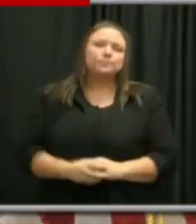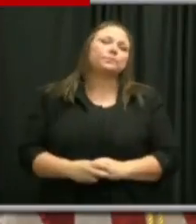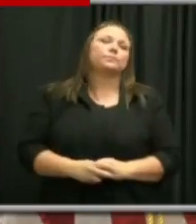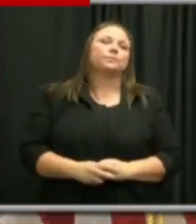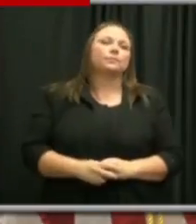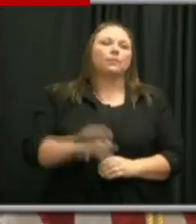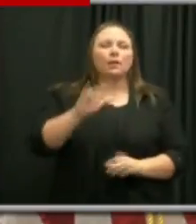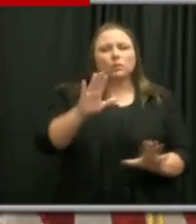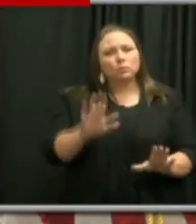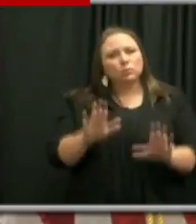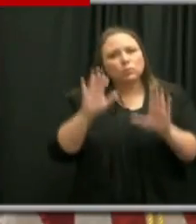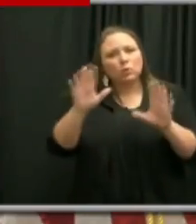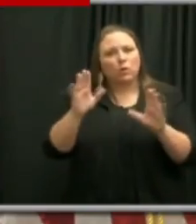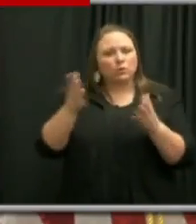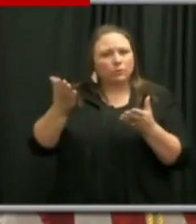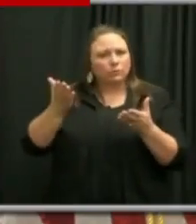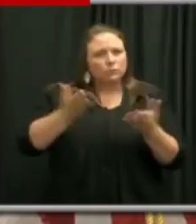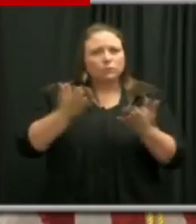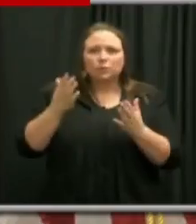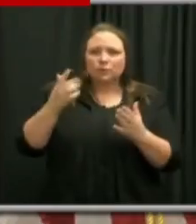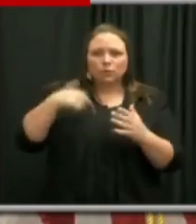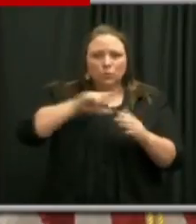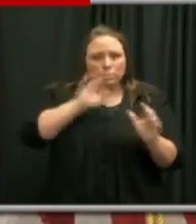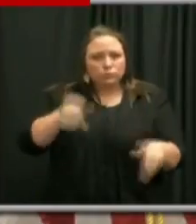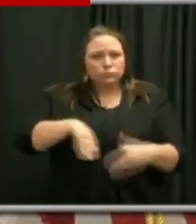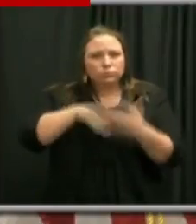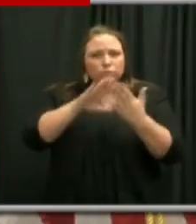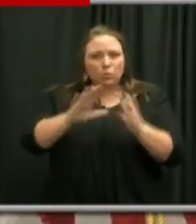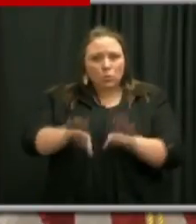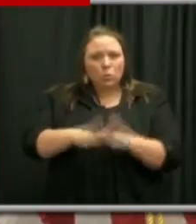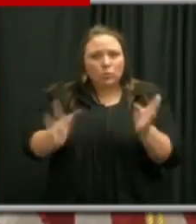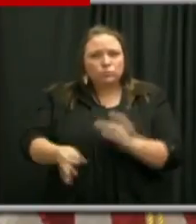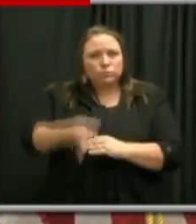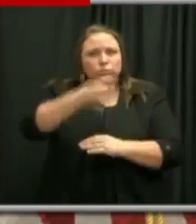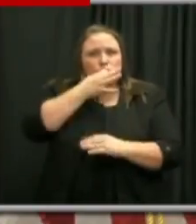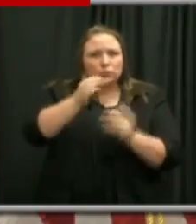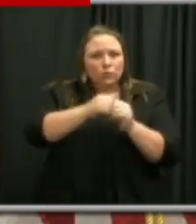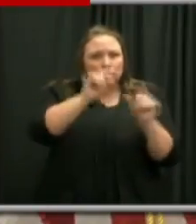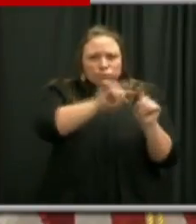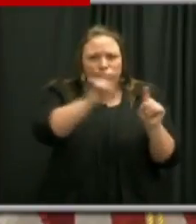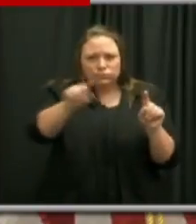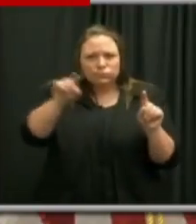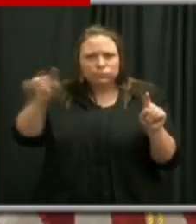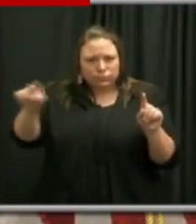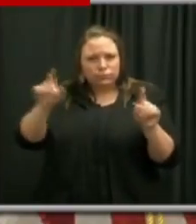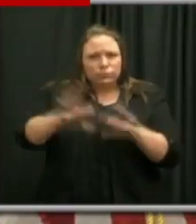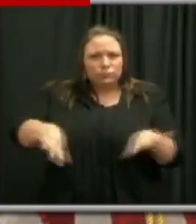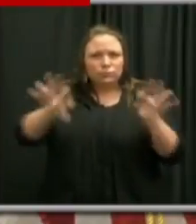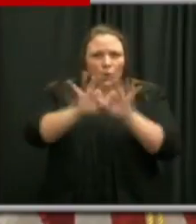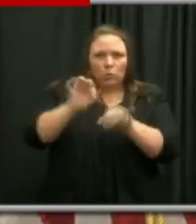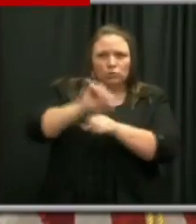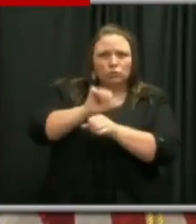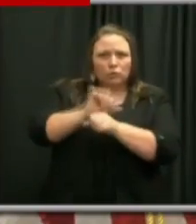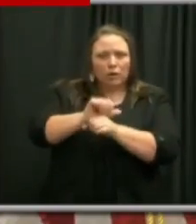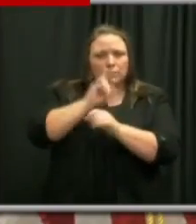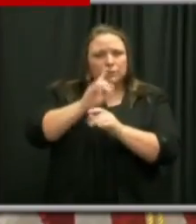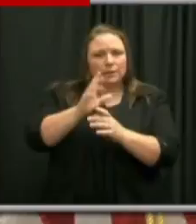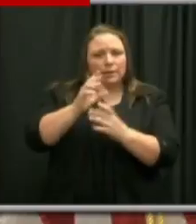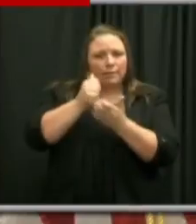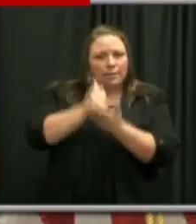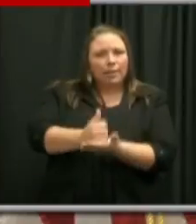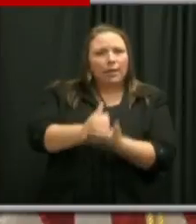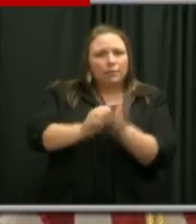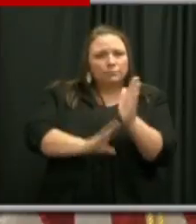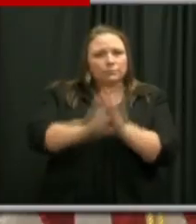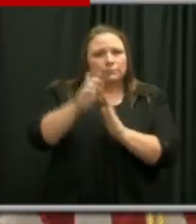welcome service as we approach the phased reopening of these industries that are so critical to Nashville's economy.